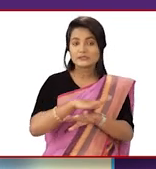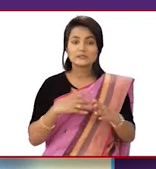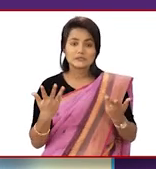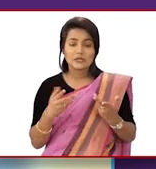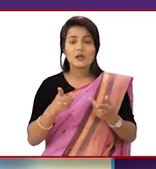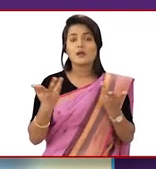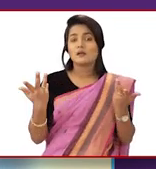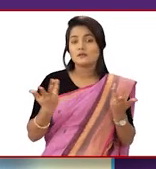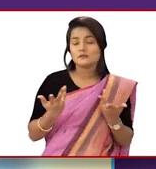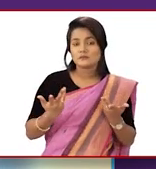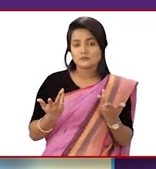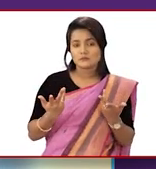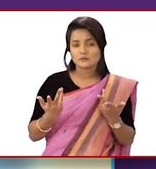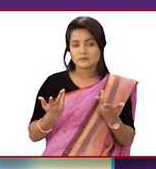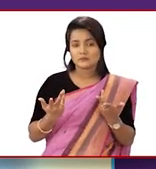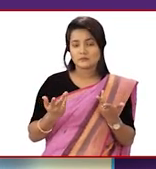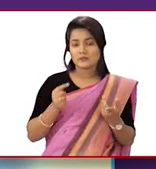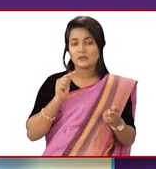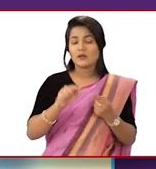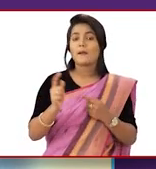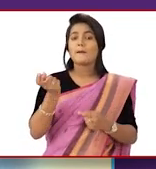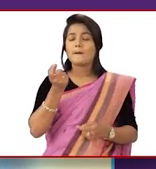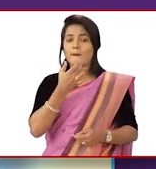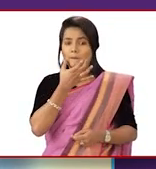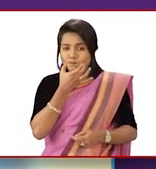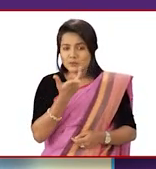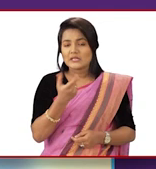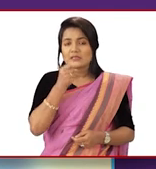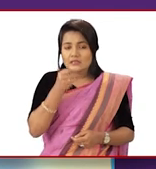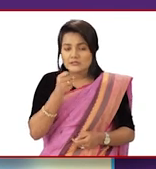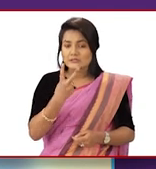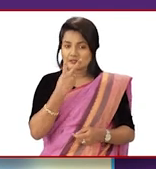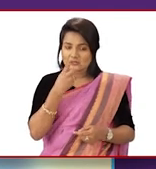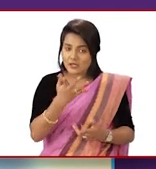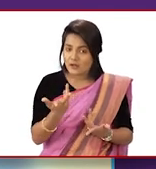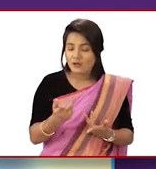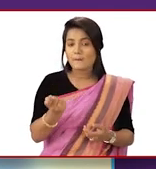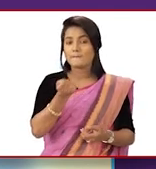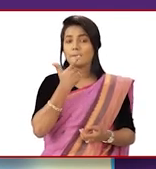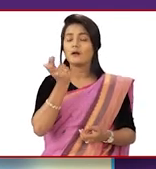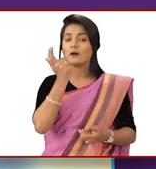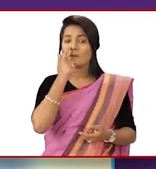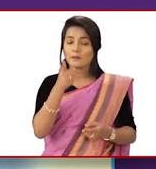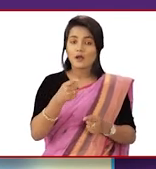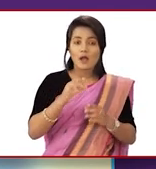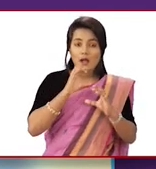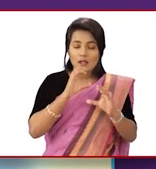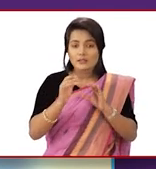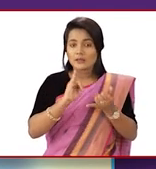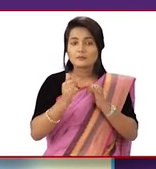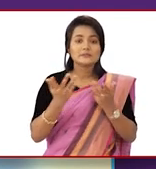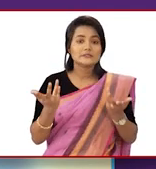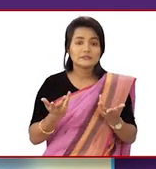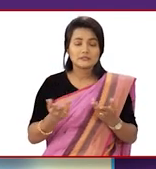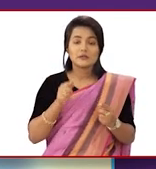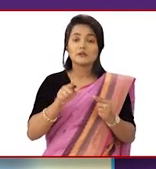how the grandparents are, how the parents are behaving with each other.